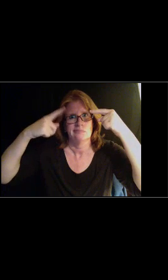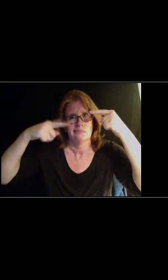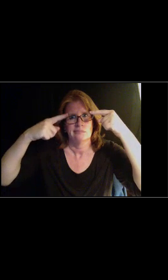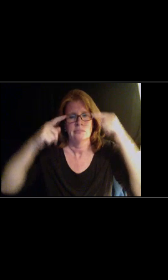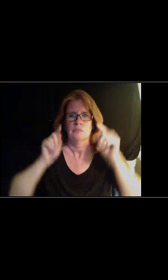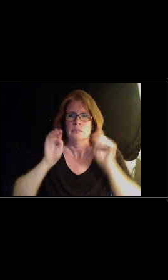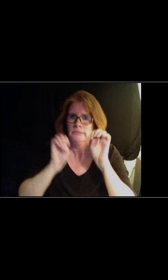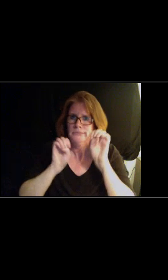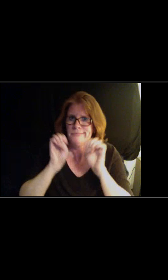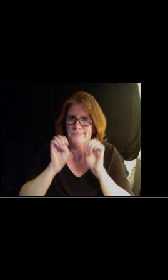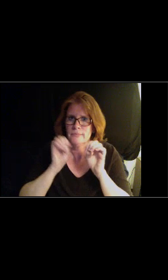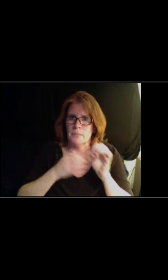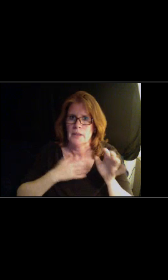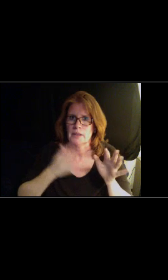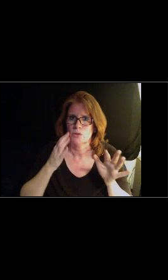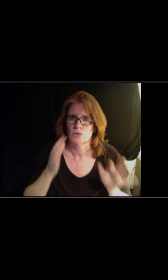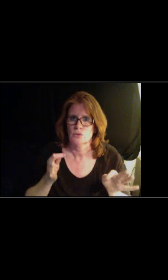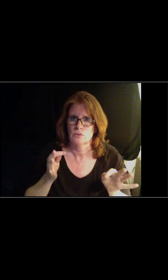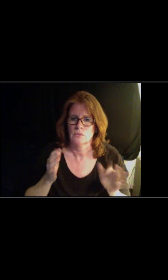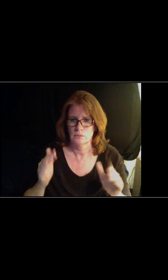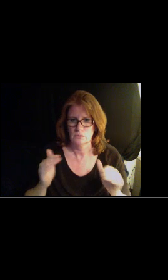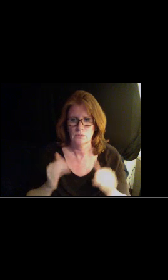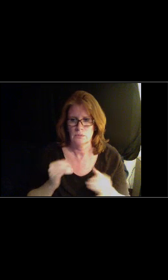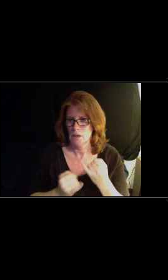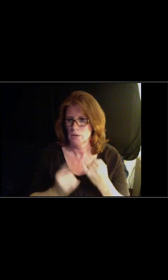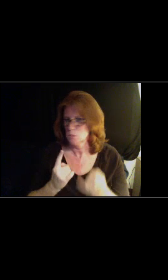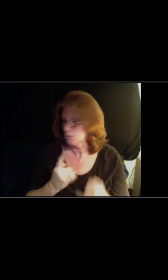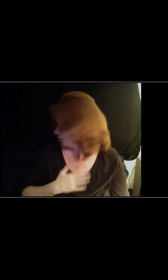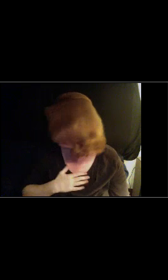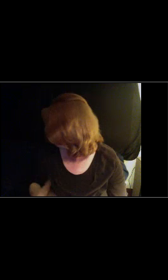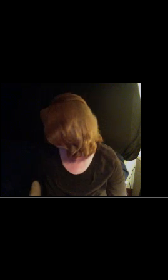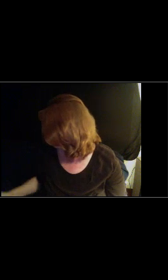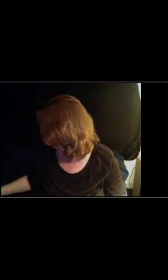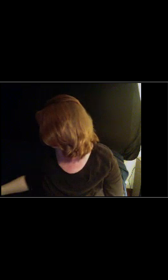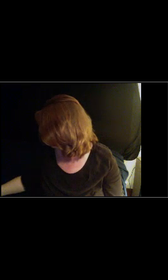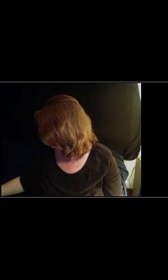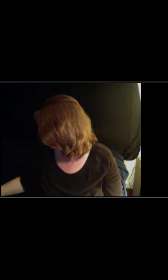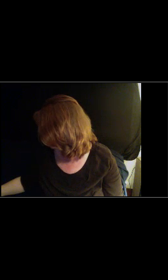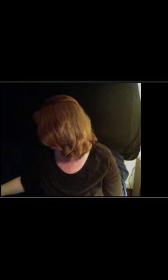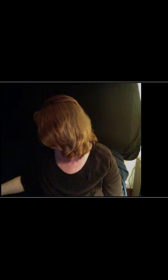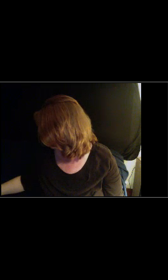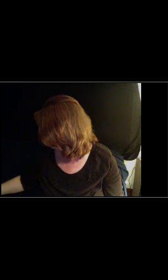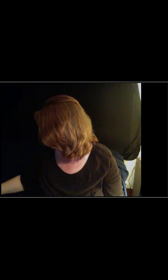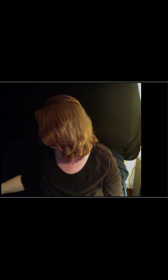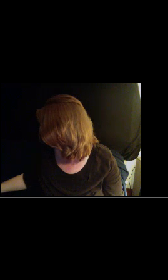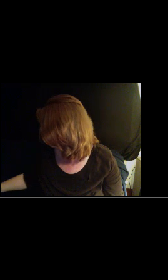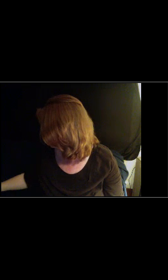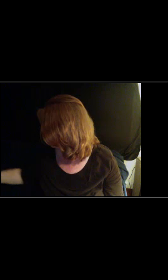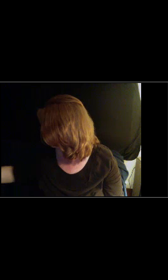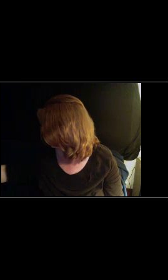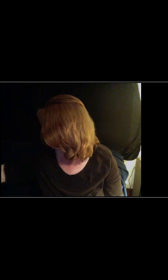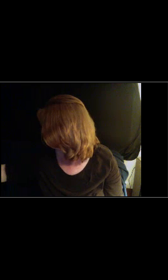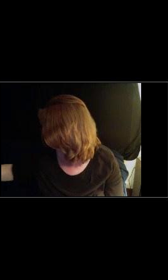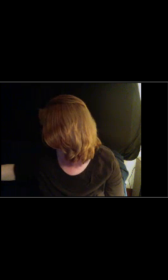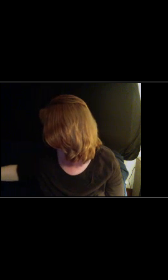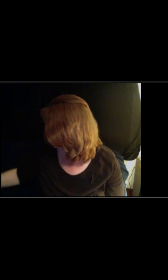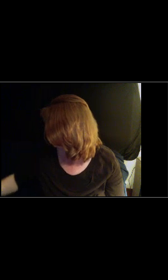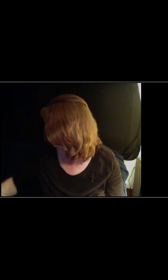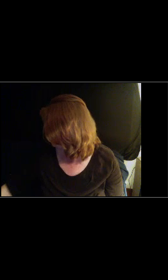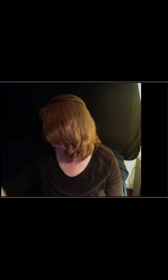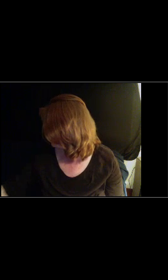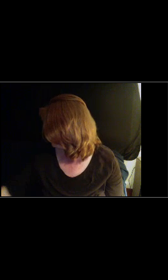what is our responsibility as the interpreter? Again, requiring thinking and evaluation.